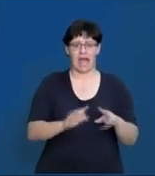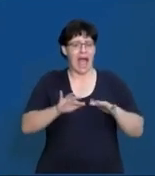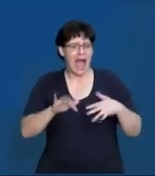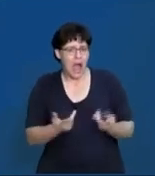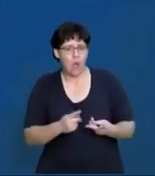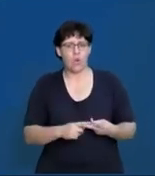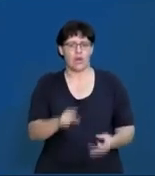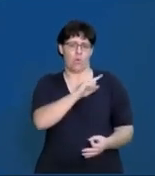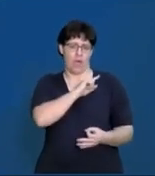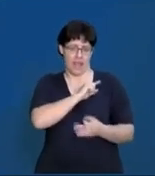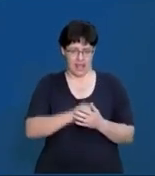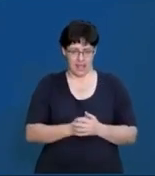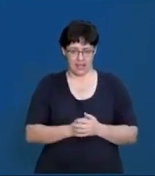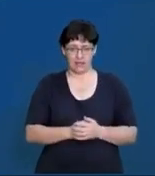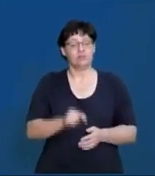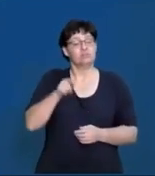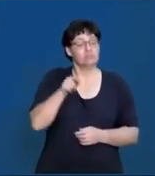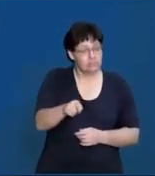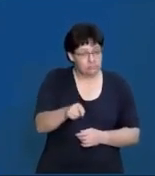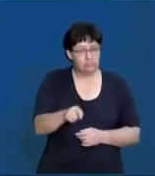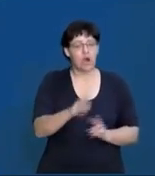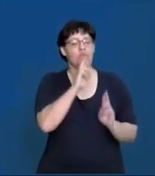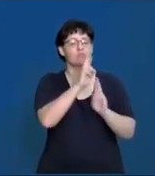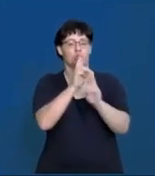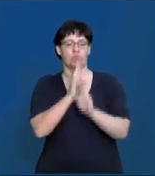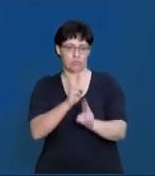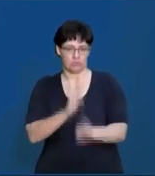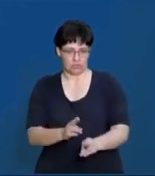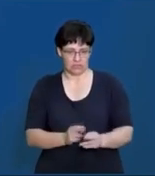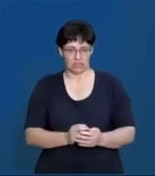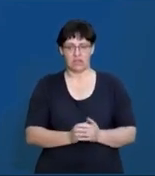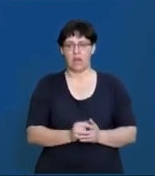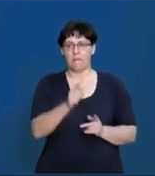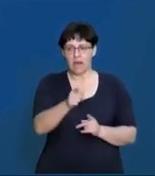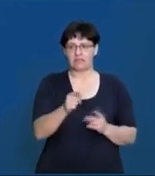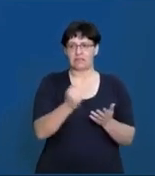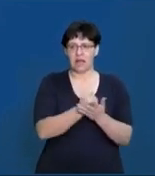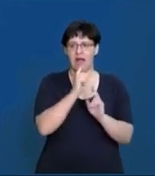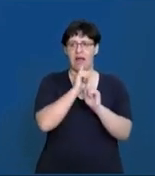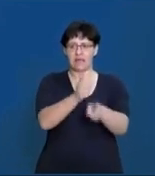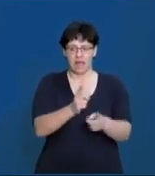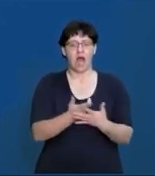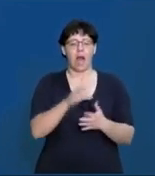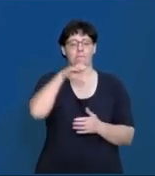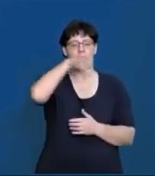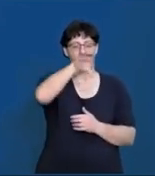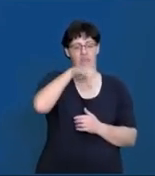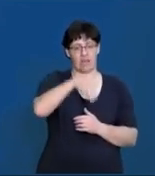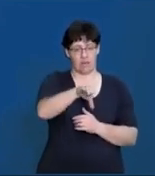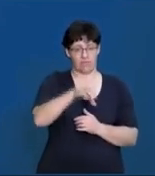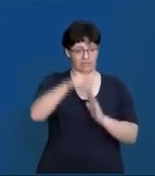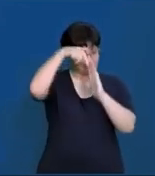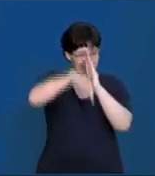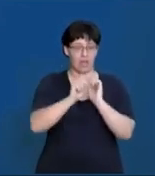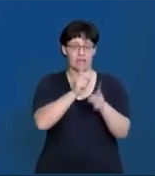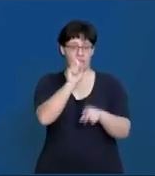the why type of questions. These are data response questions, and these questions should be answered in paragraphs.